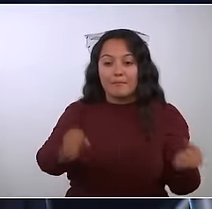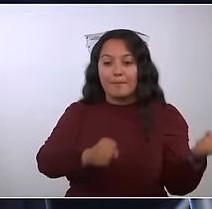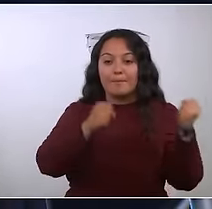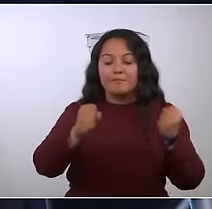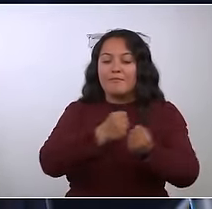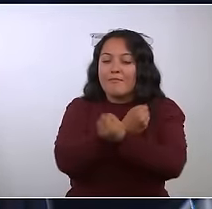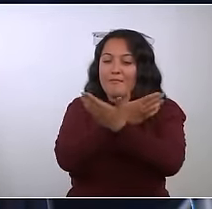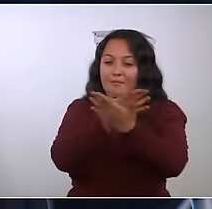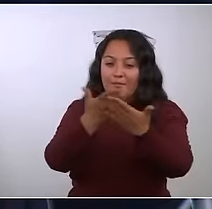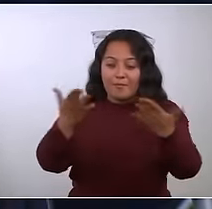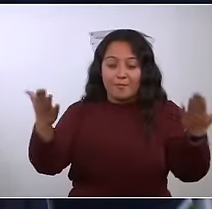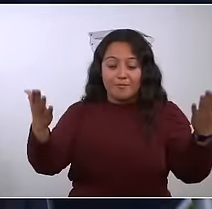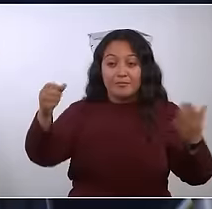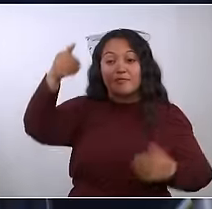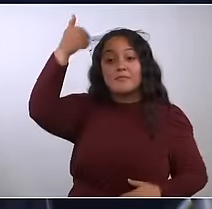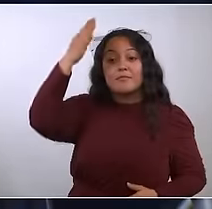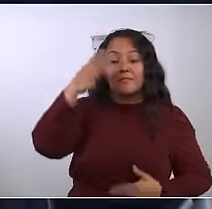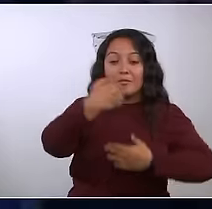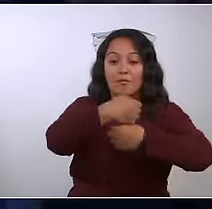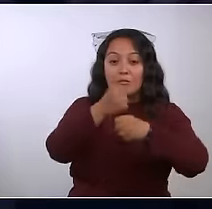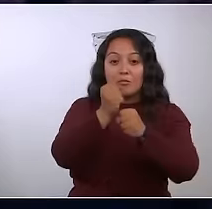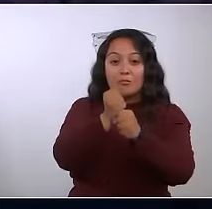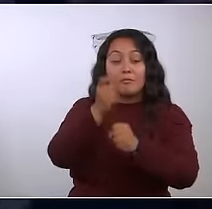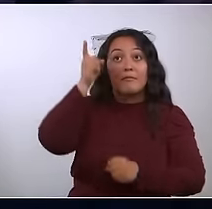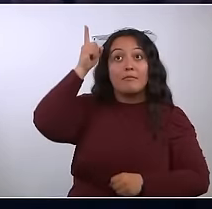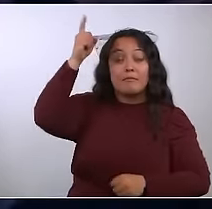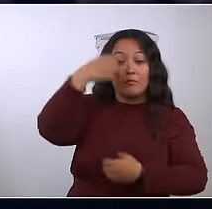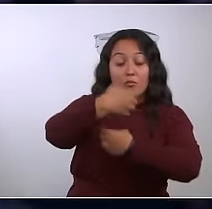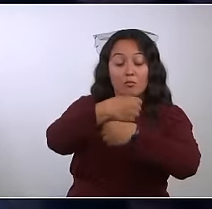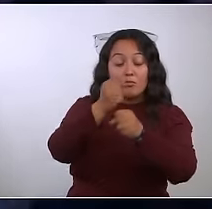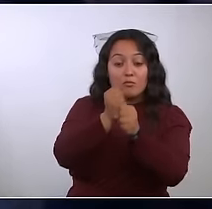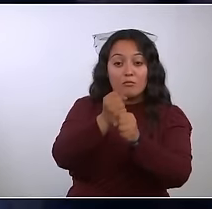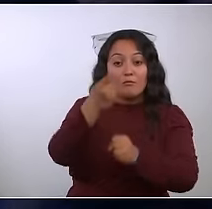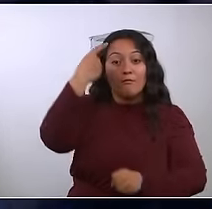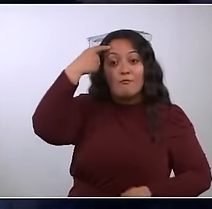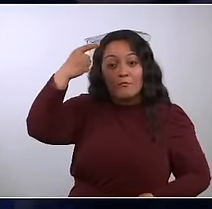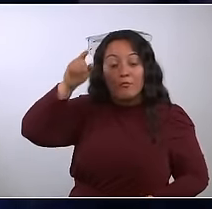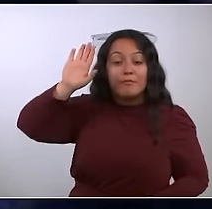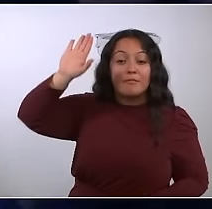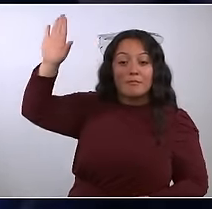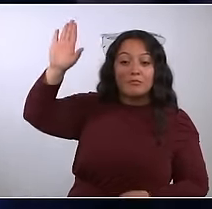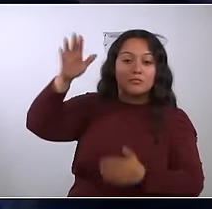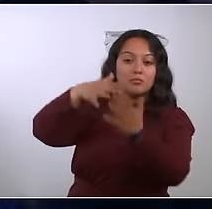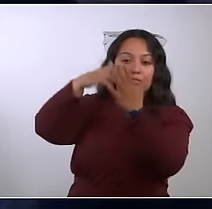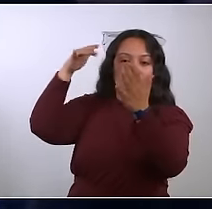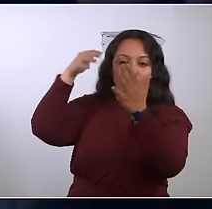fue creado, all was created, por medio de él, through him, y para él, and for him.